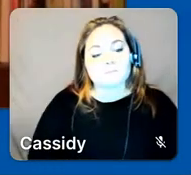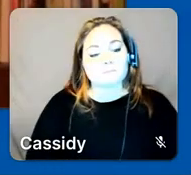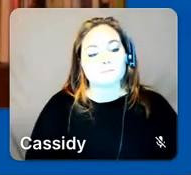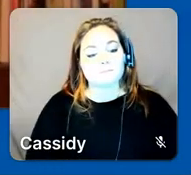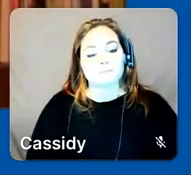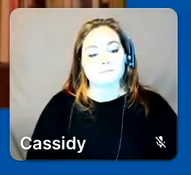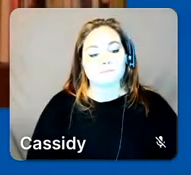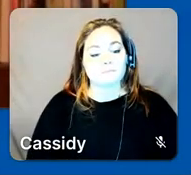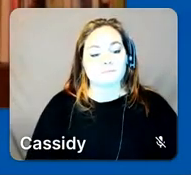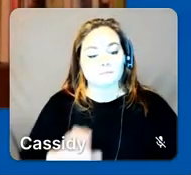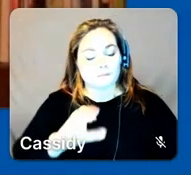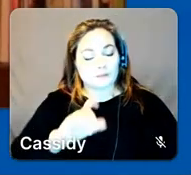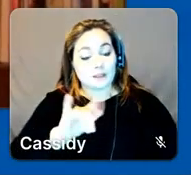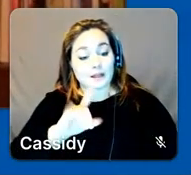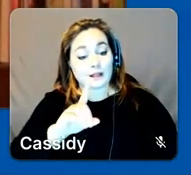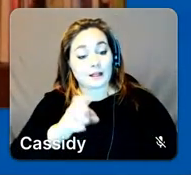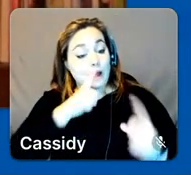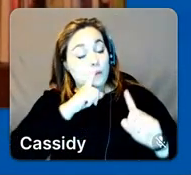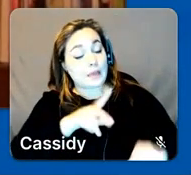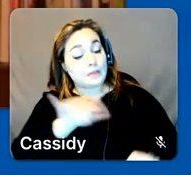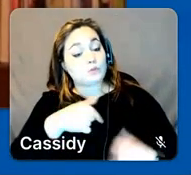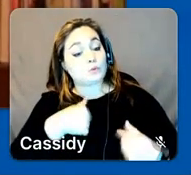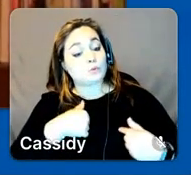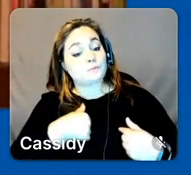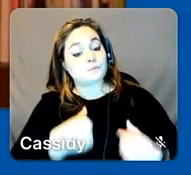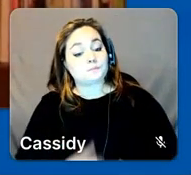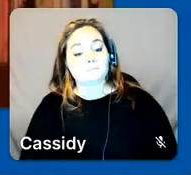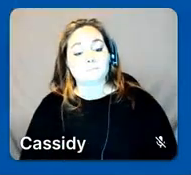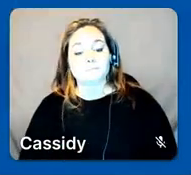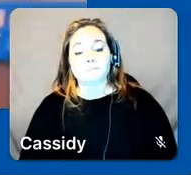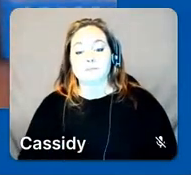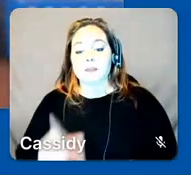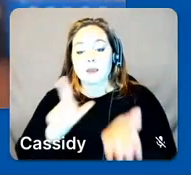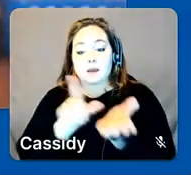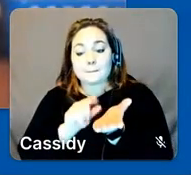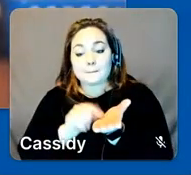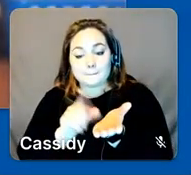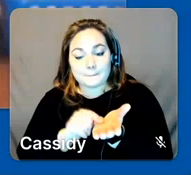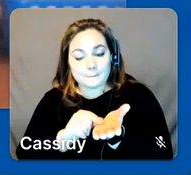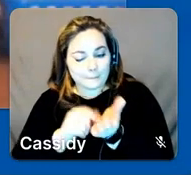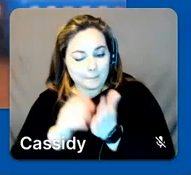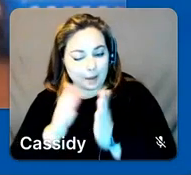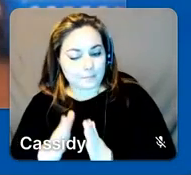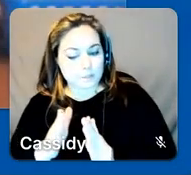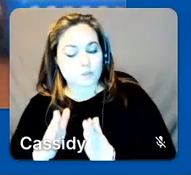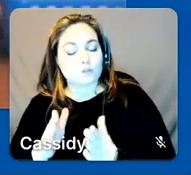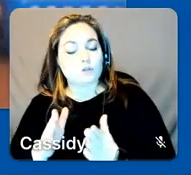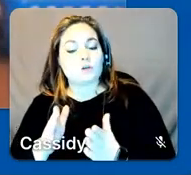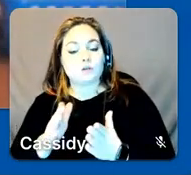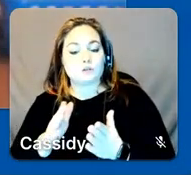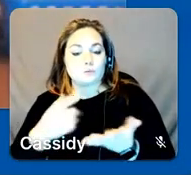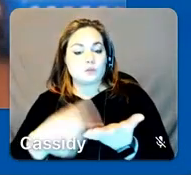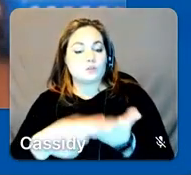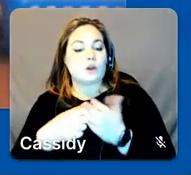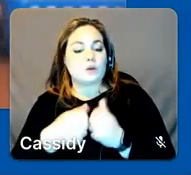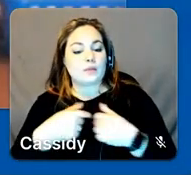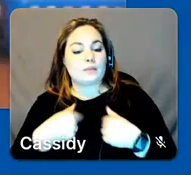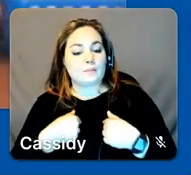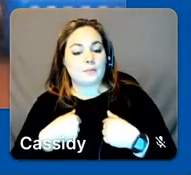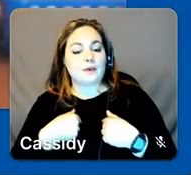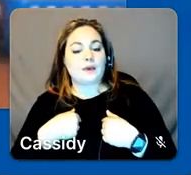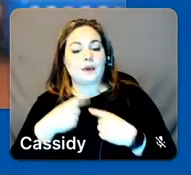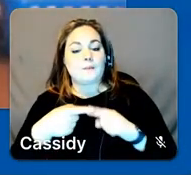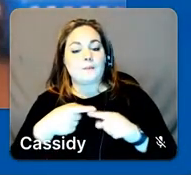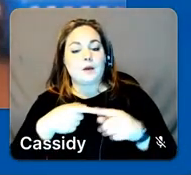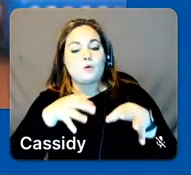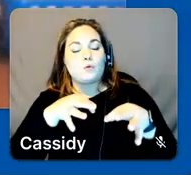If I can answer that as well. Yeah. When the publishers were talking to me at Omnidawn about writing a